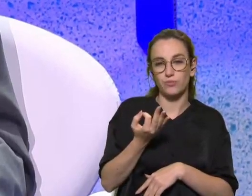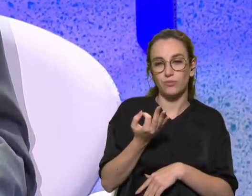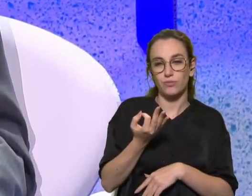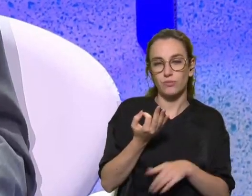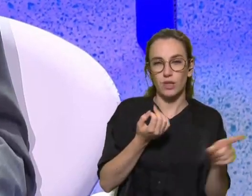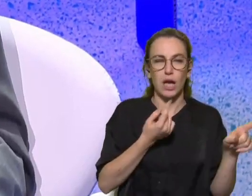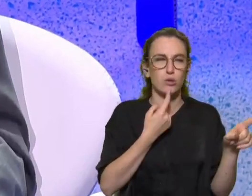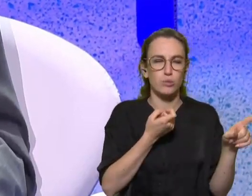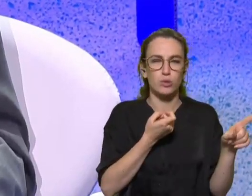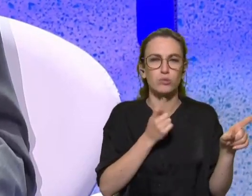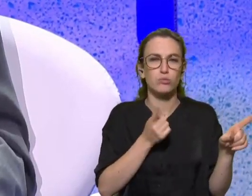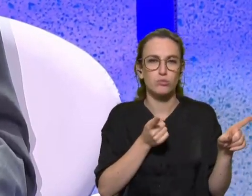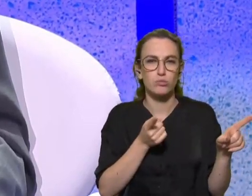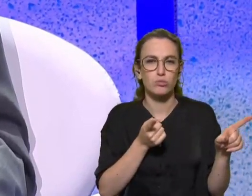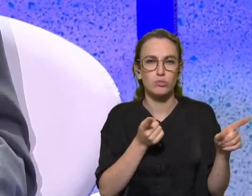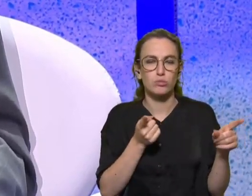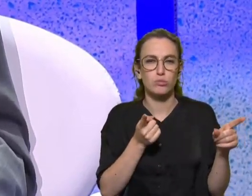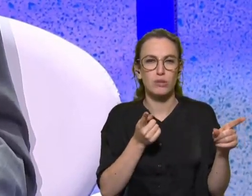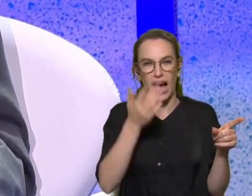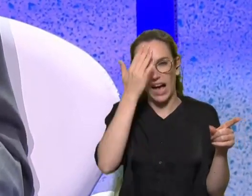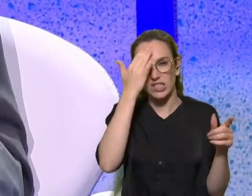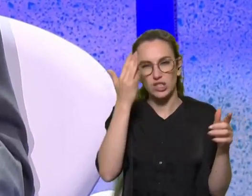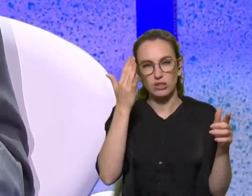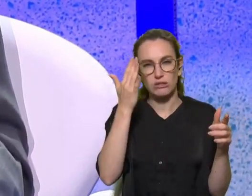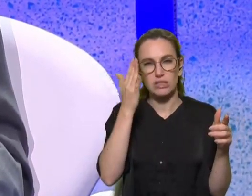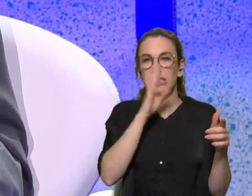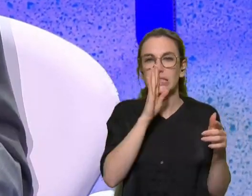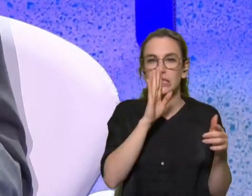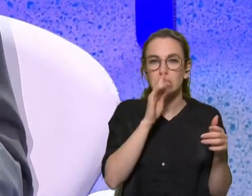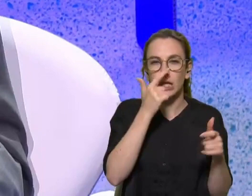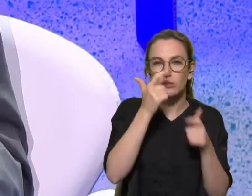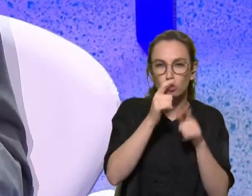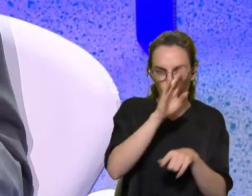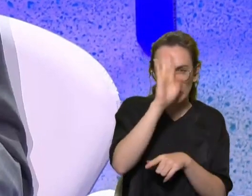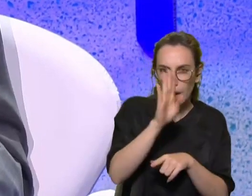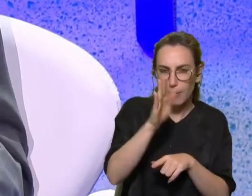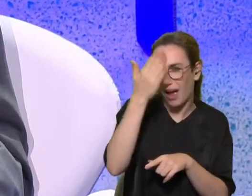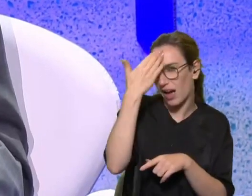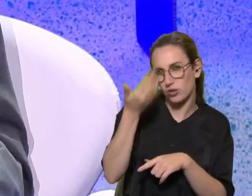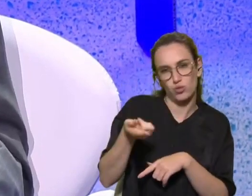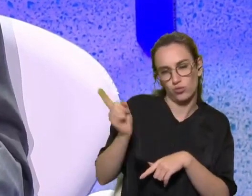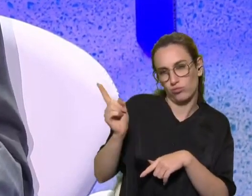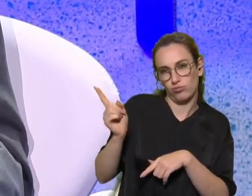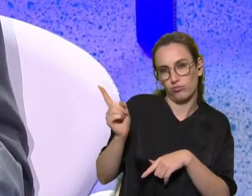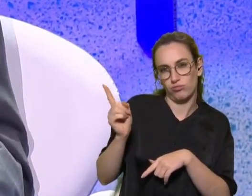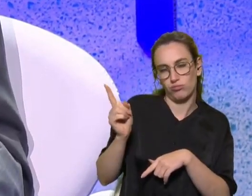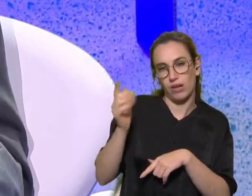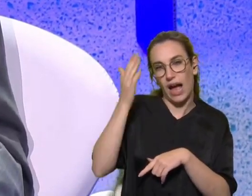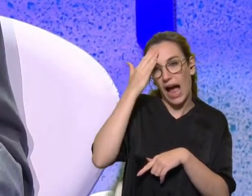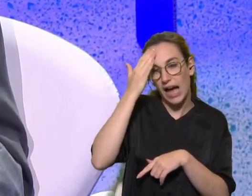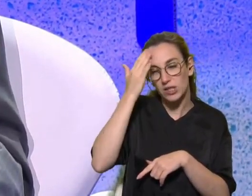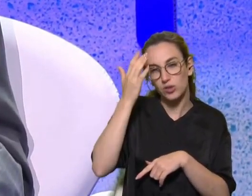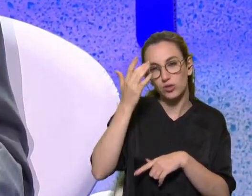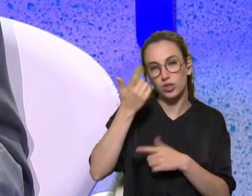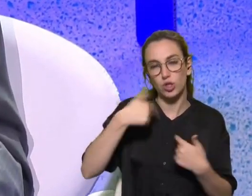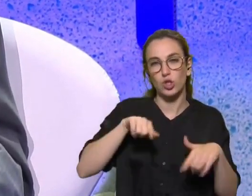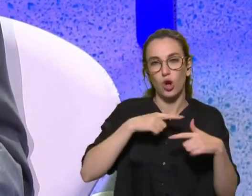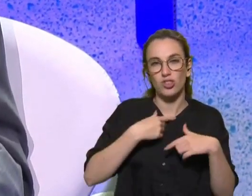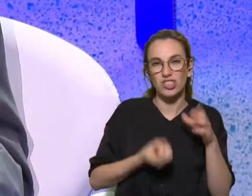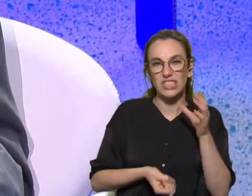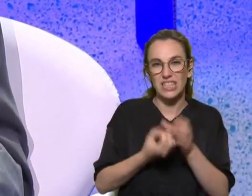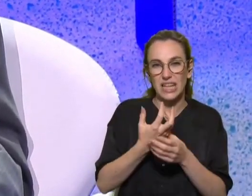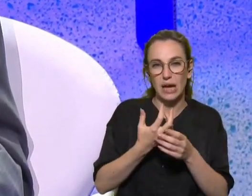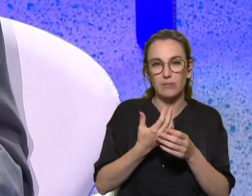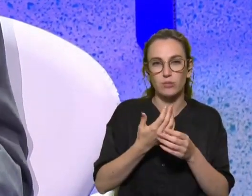Indeed, your question was, is everyone aware of it? No. Everyone wants more